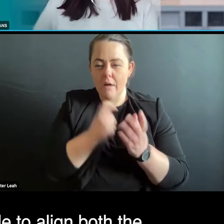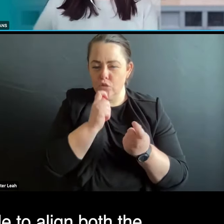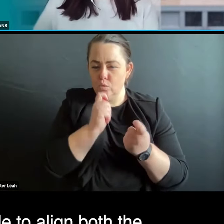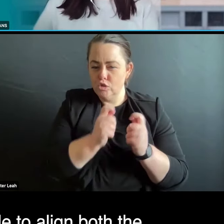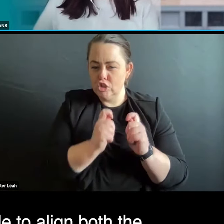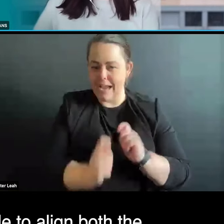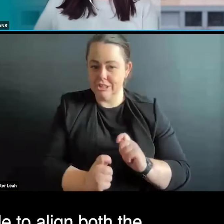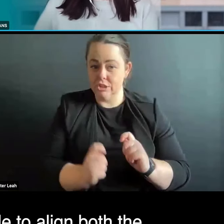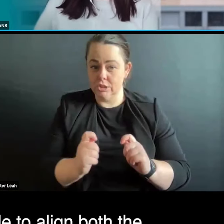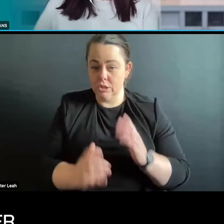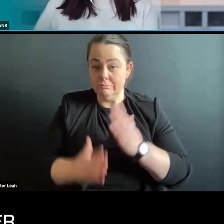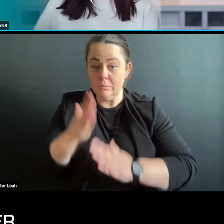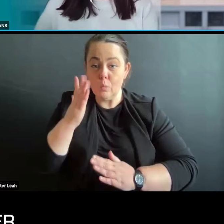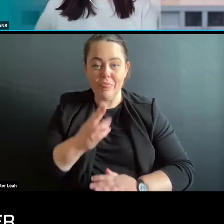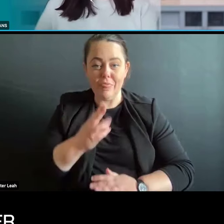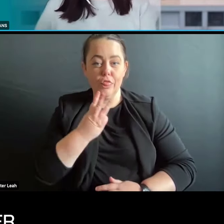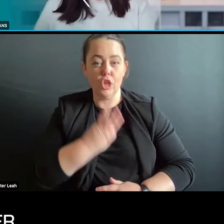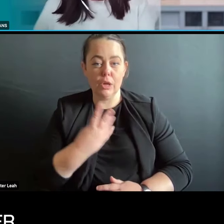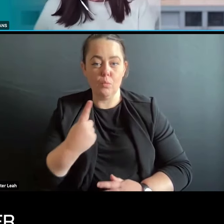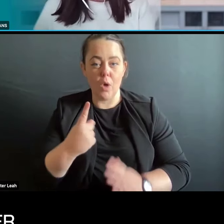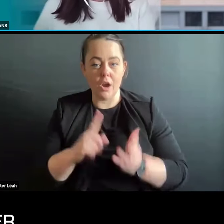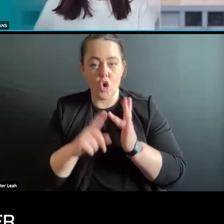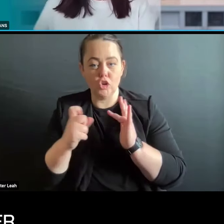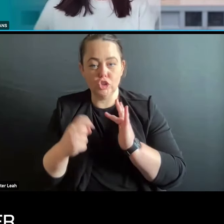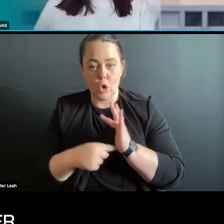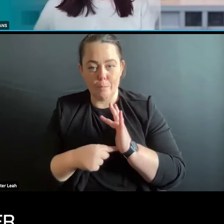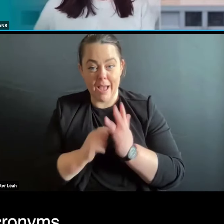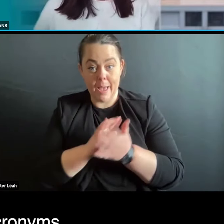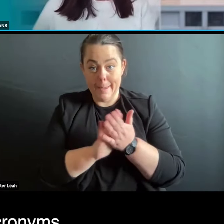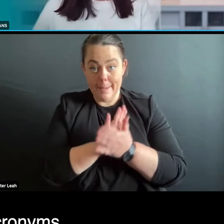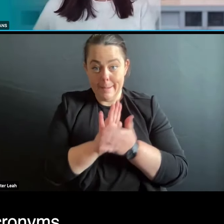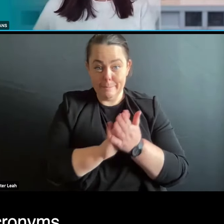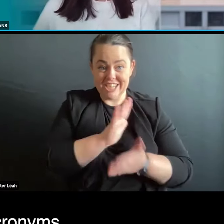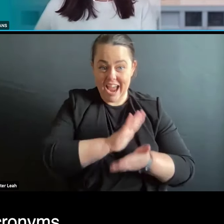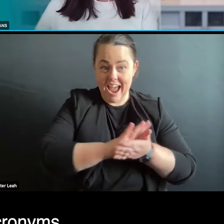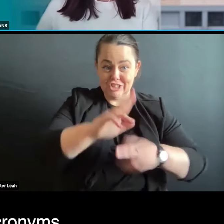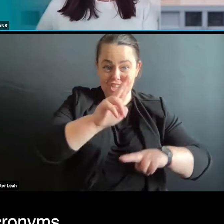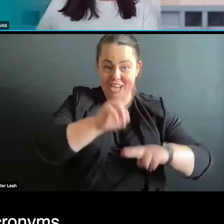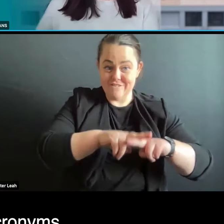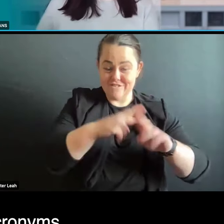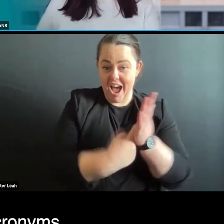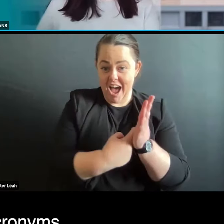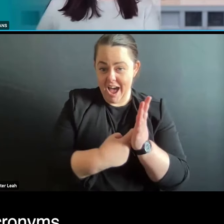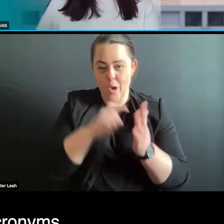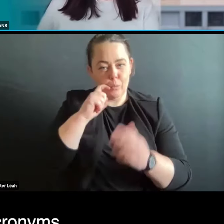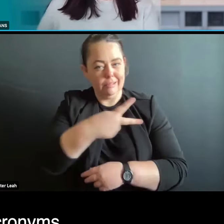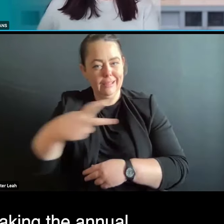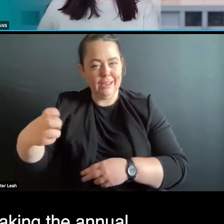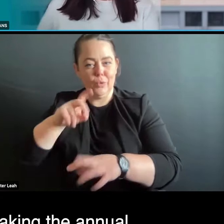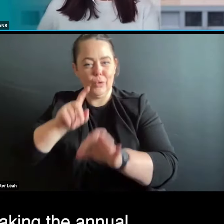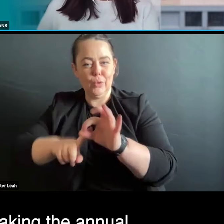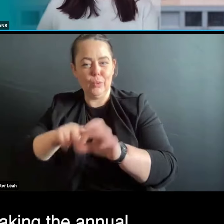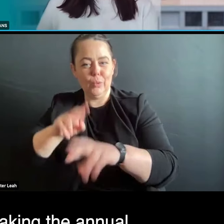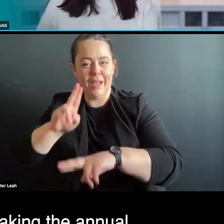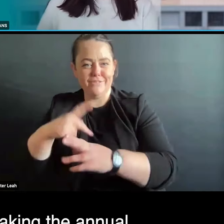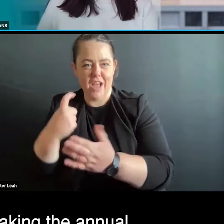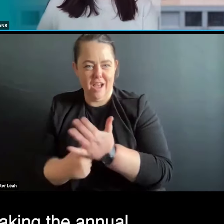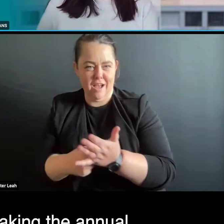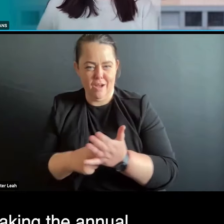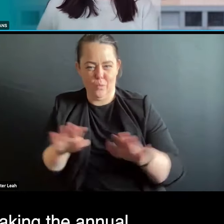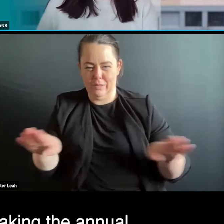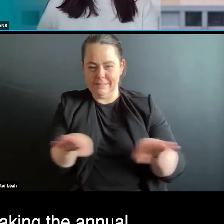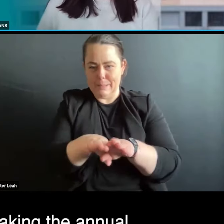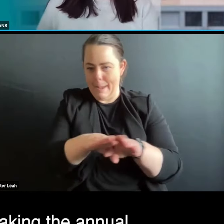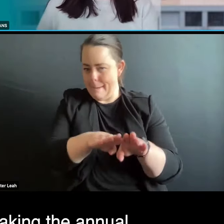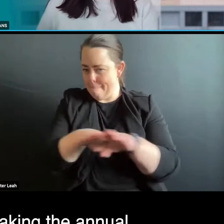to align both the ACFR with the QFR. Sorry about all of the acronyms. In particular, this